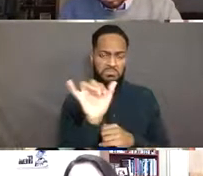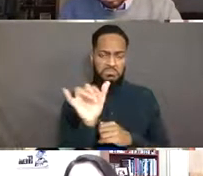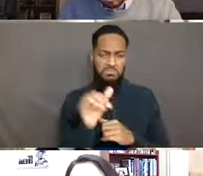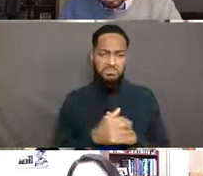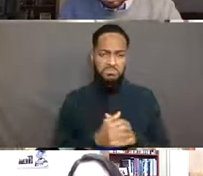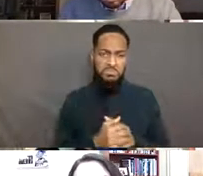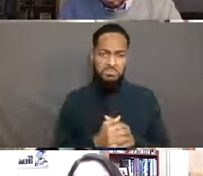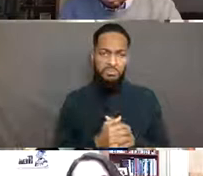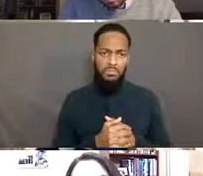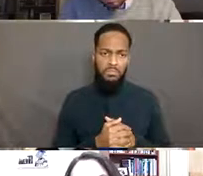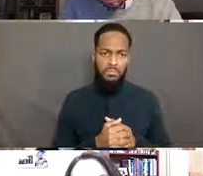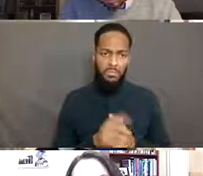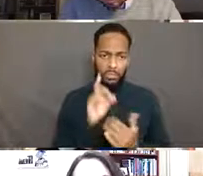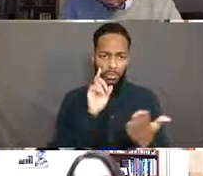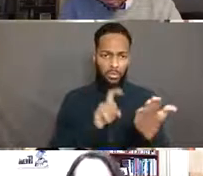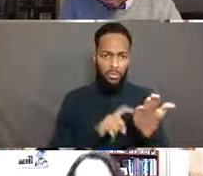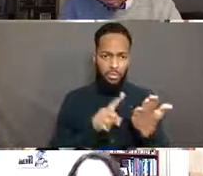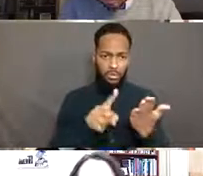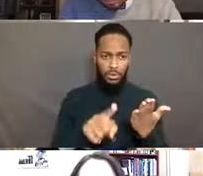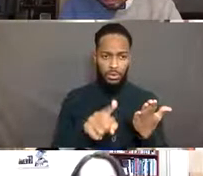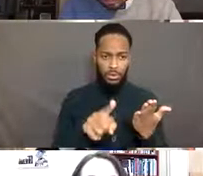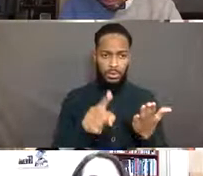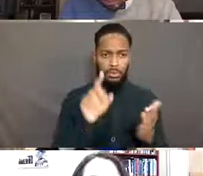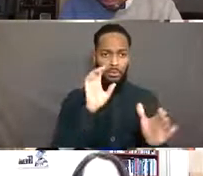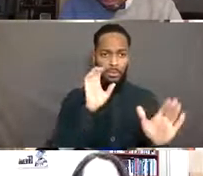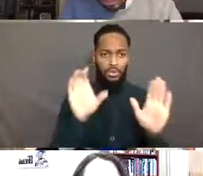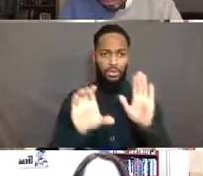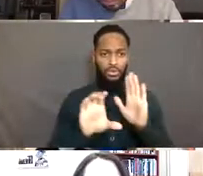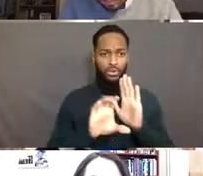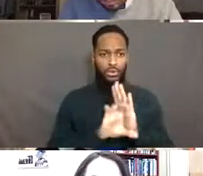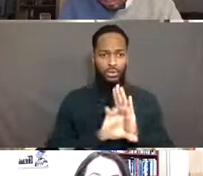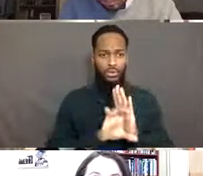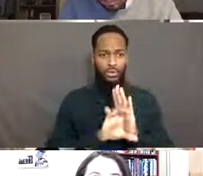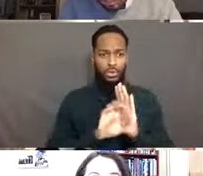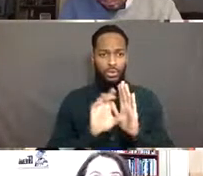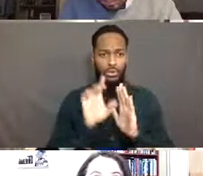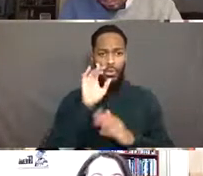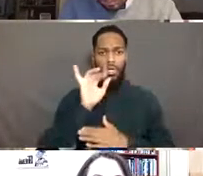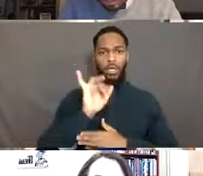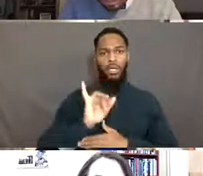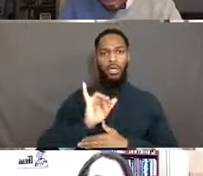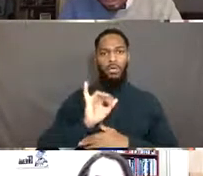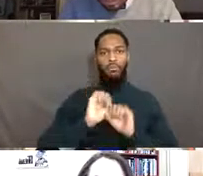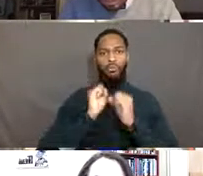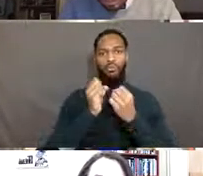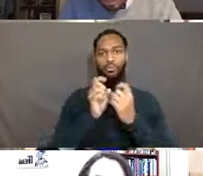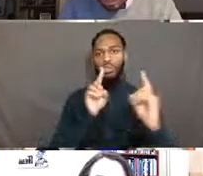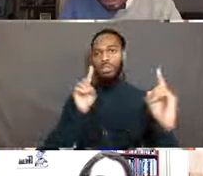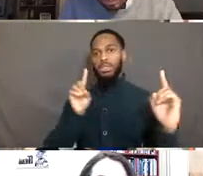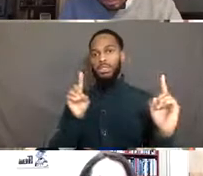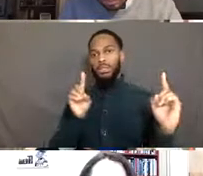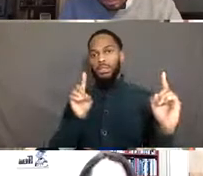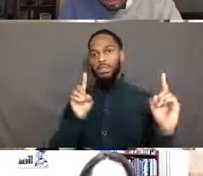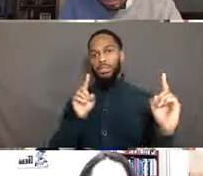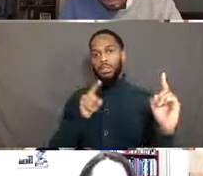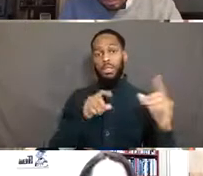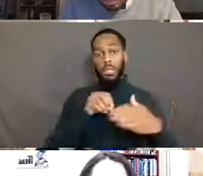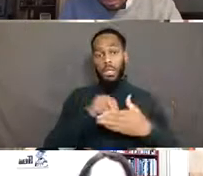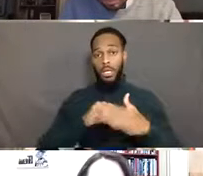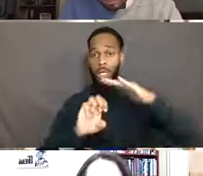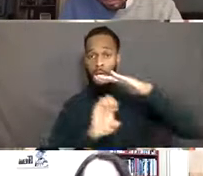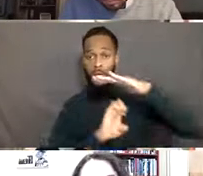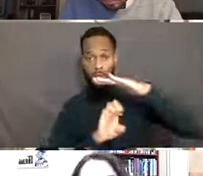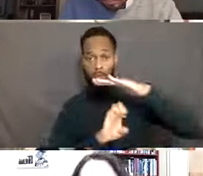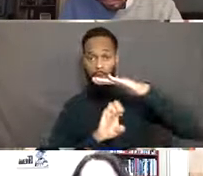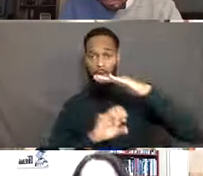You also notice in this particular picture just how social distancing will look like in classrooms, both in an elementary format